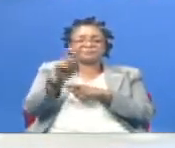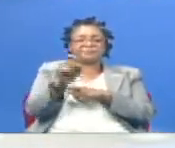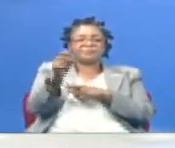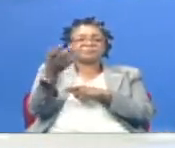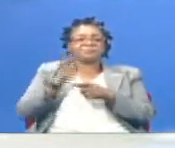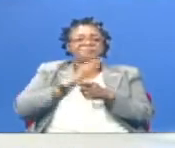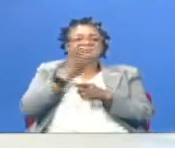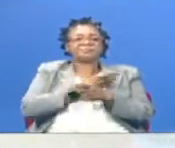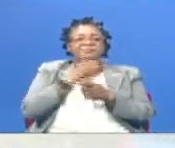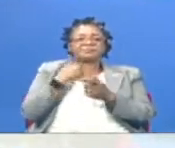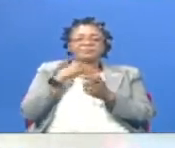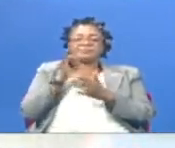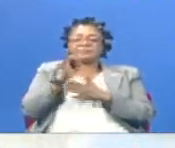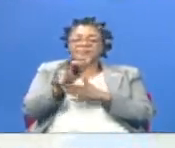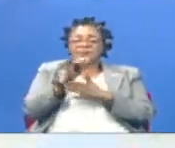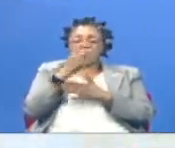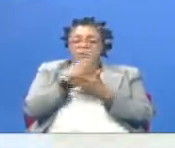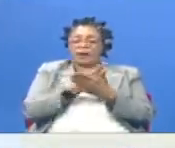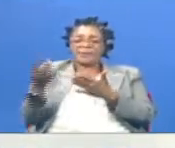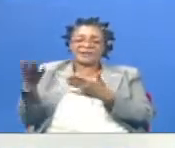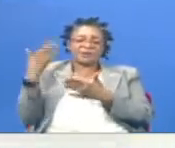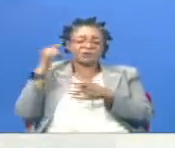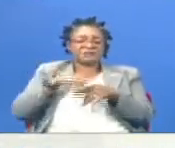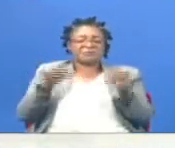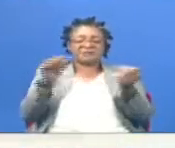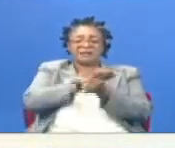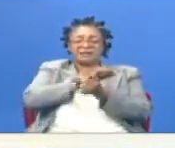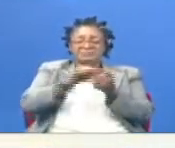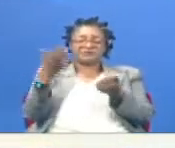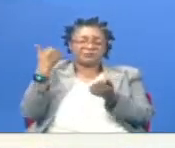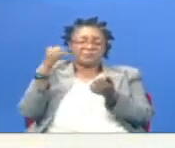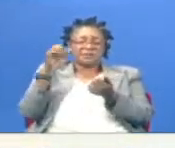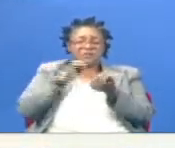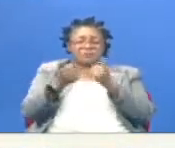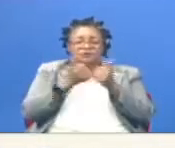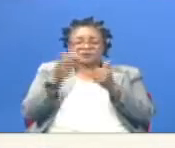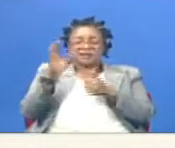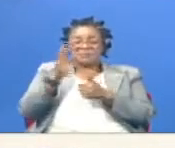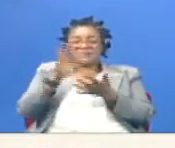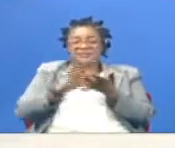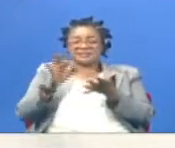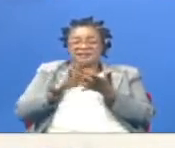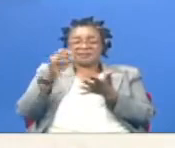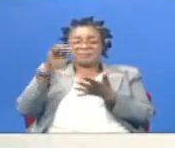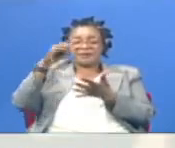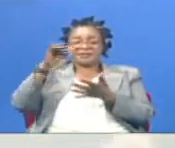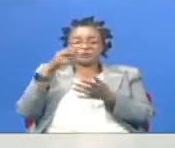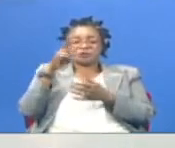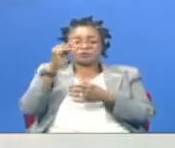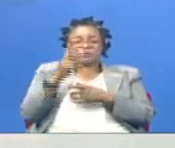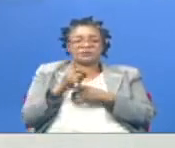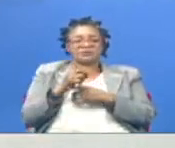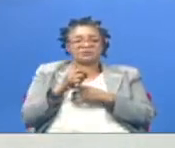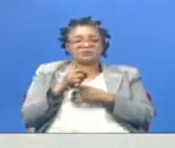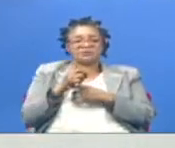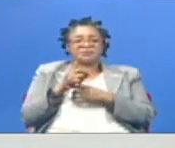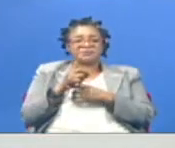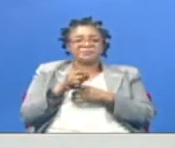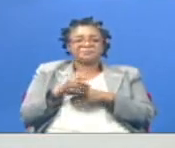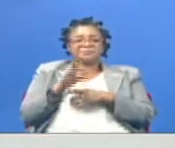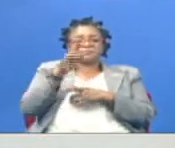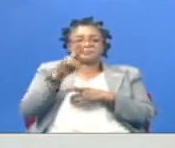was reinstated a week ago after they were disbanded by former Sports Cabinet Secretary Amina Mohamed in 2021.